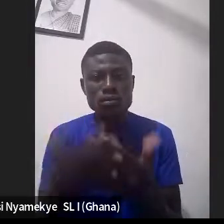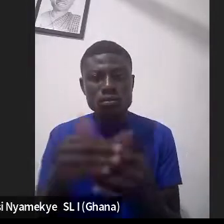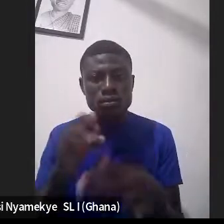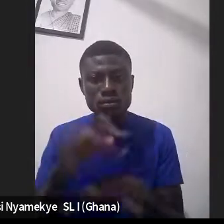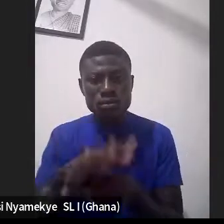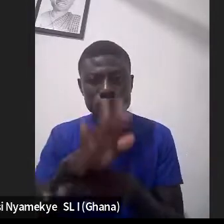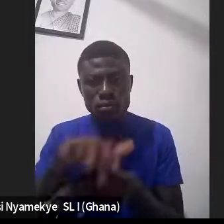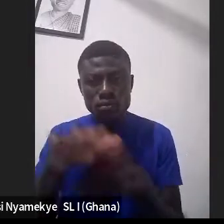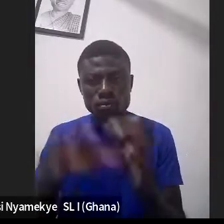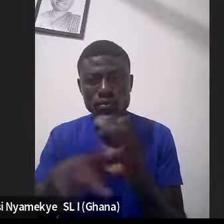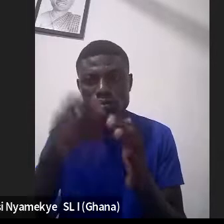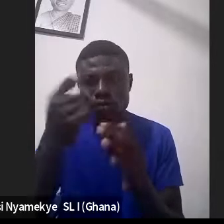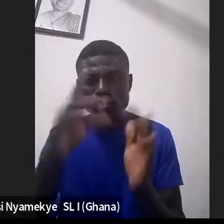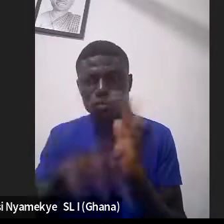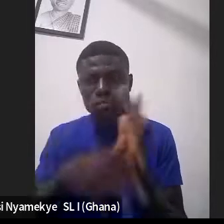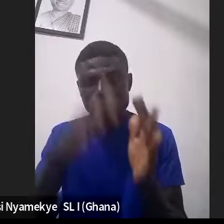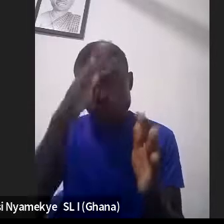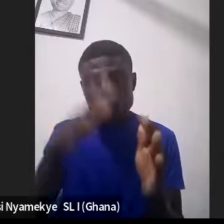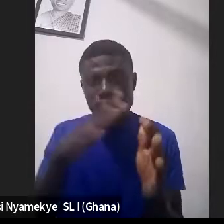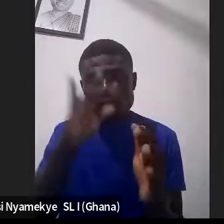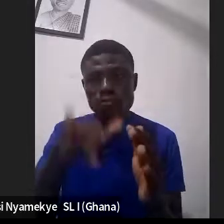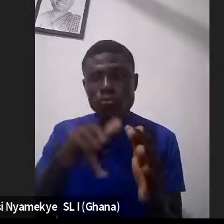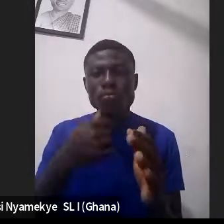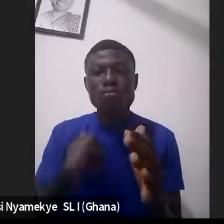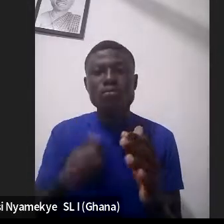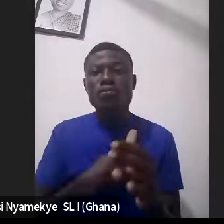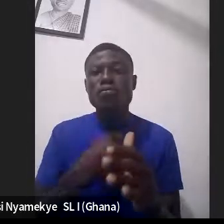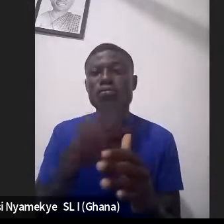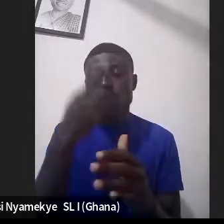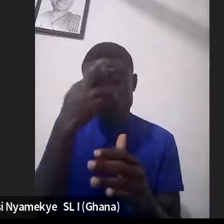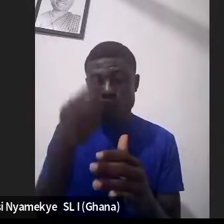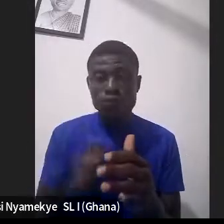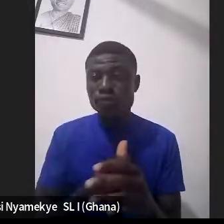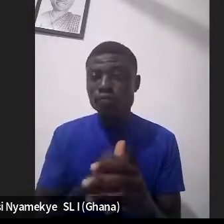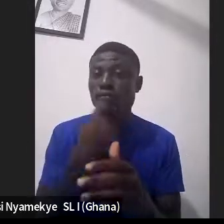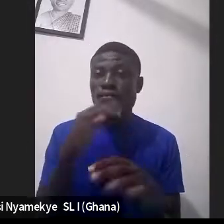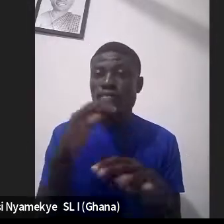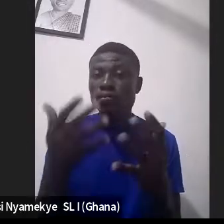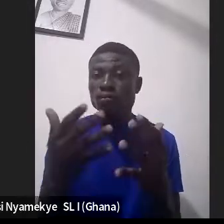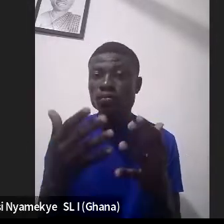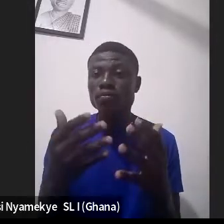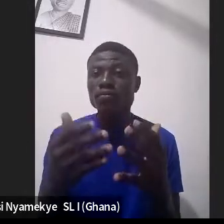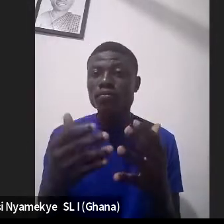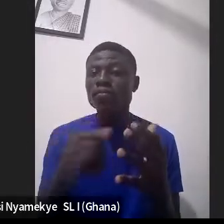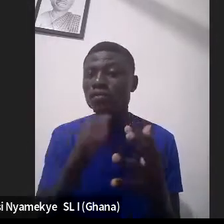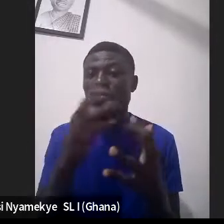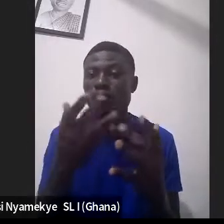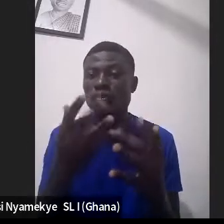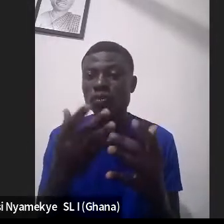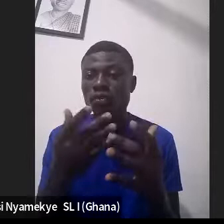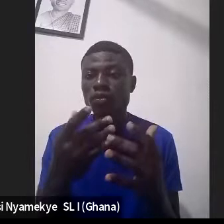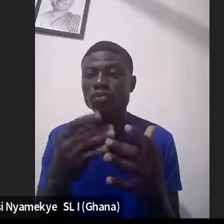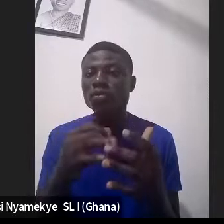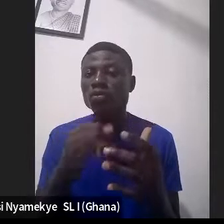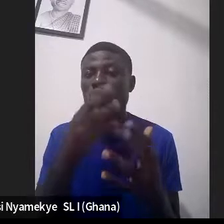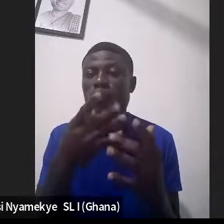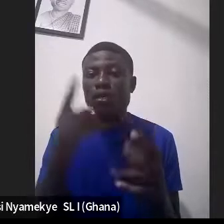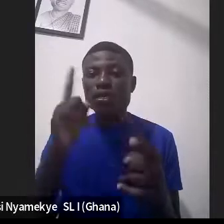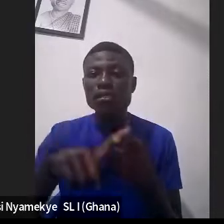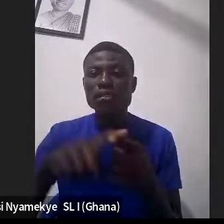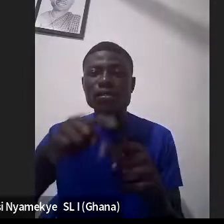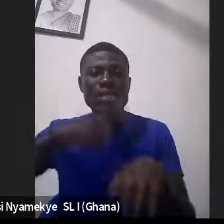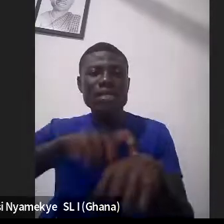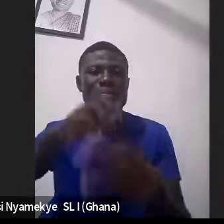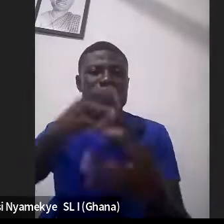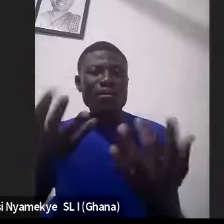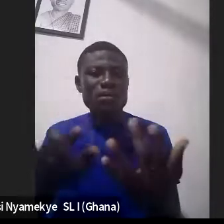And parents, that is why we always say that don't wait until it's late. Some of the parents that I